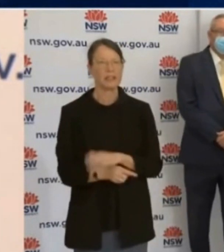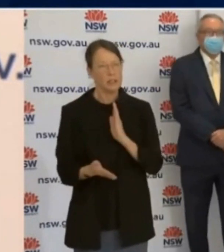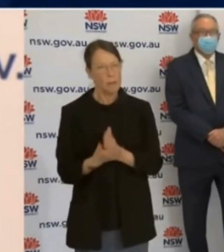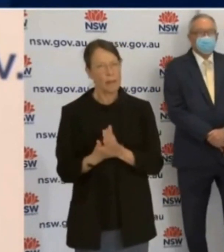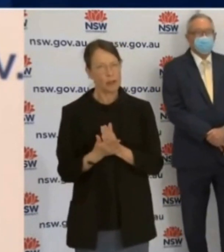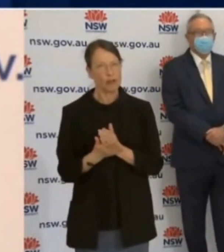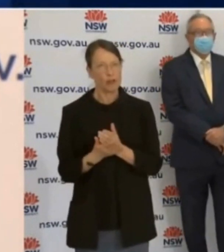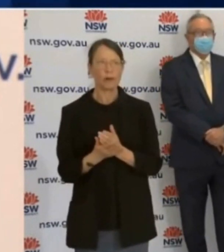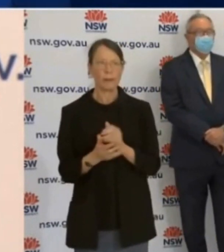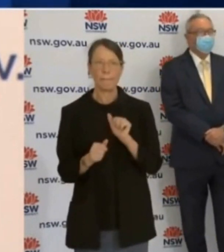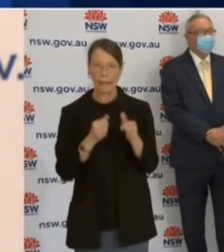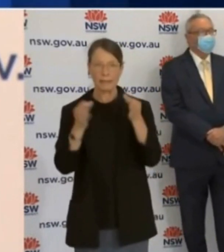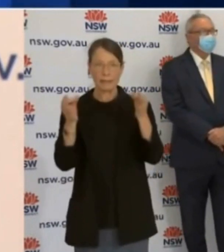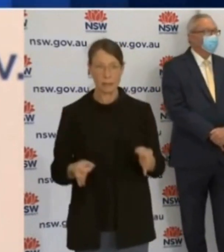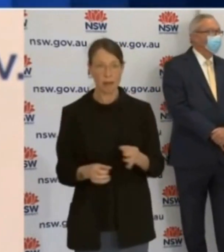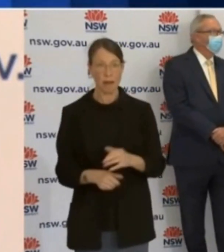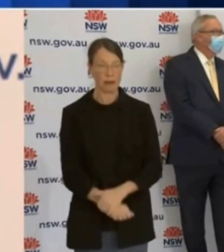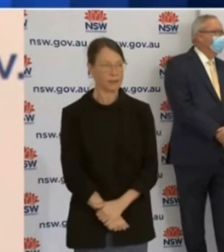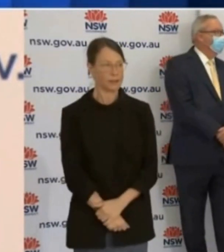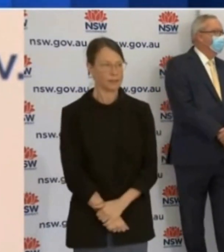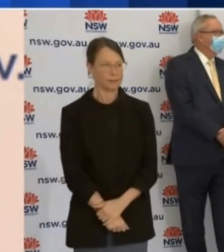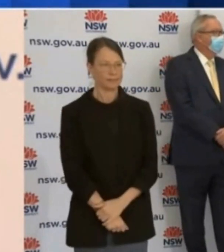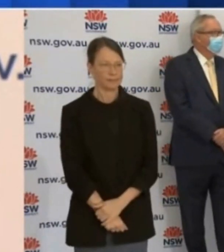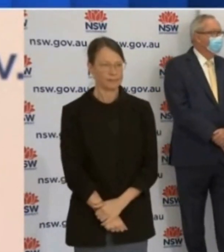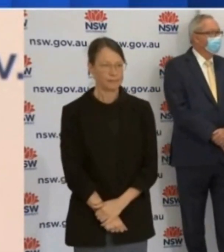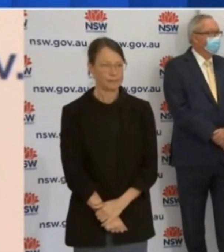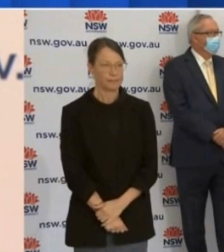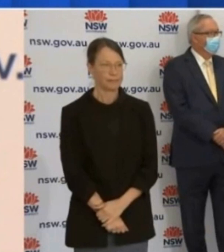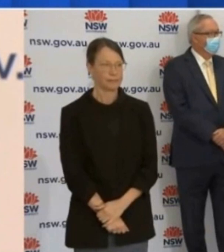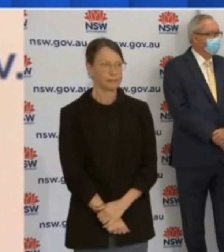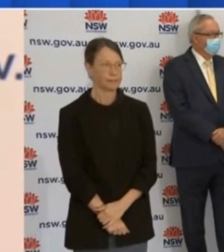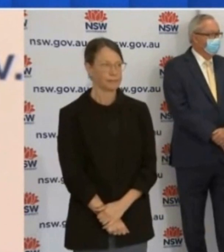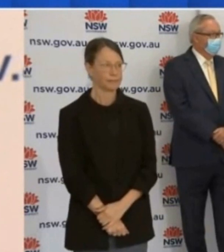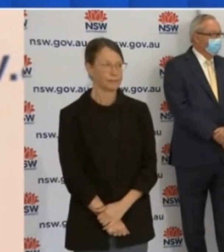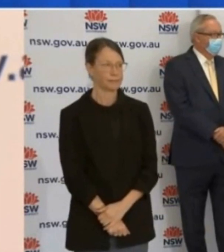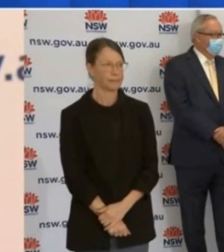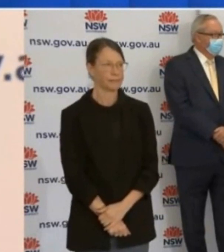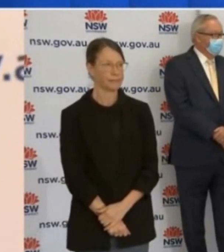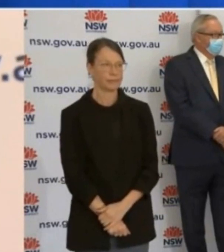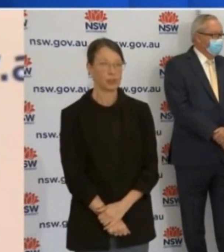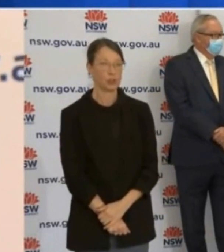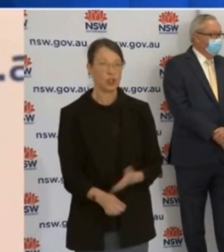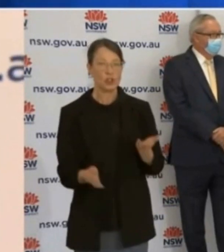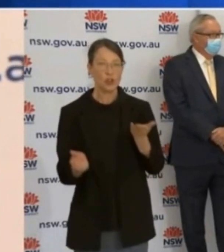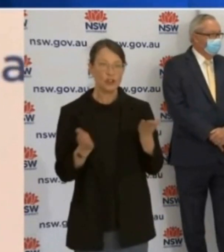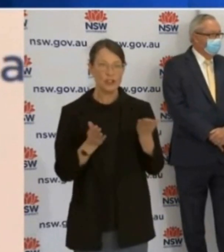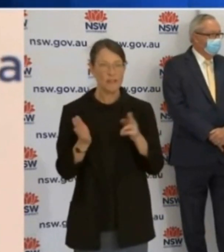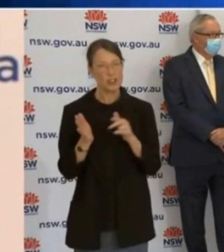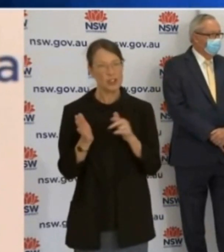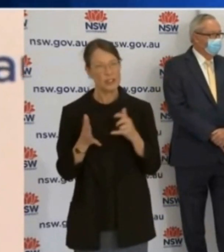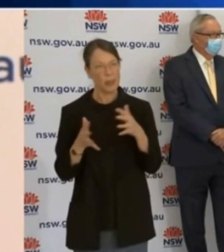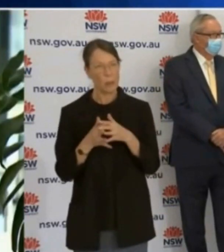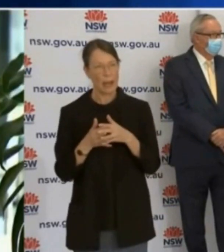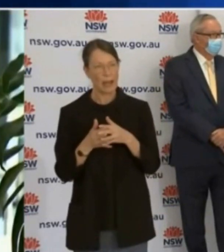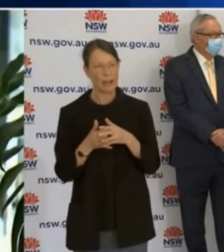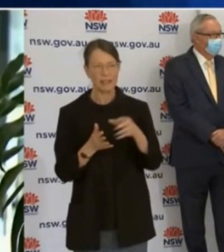the best decisions possible. 22% of business applications made through Service New South Wales have so far been